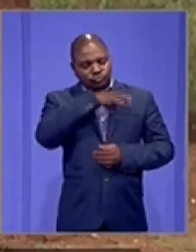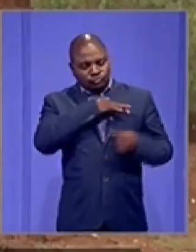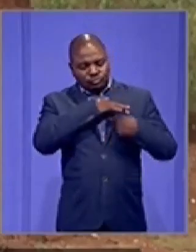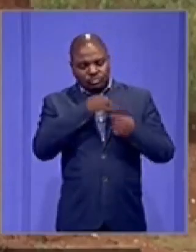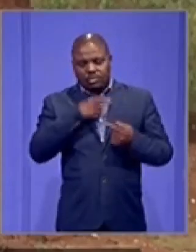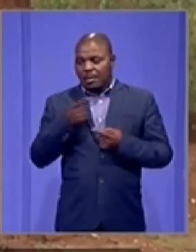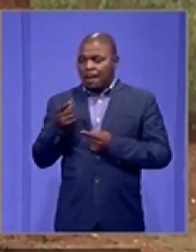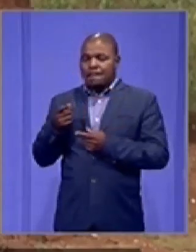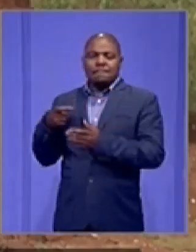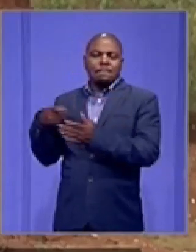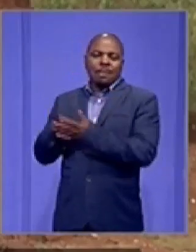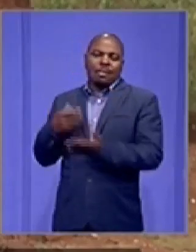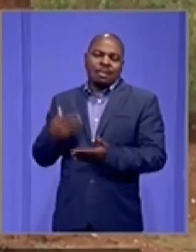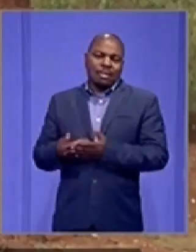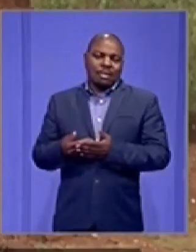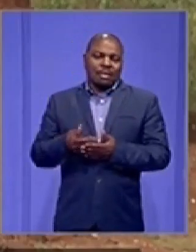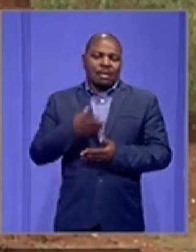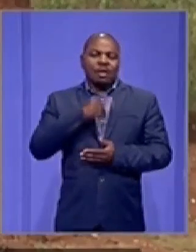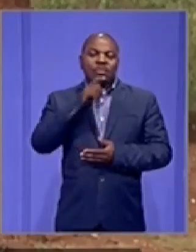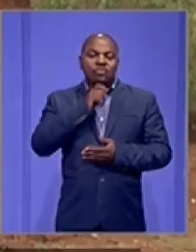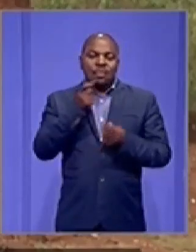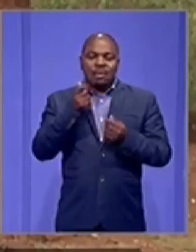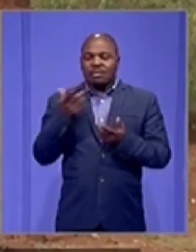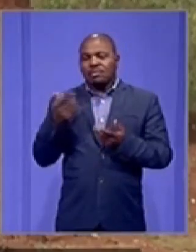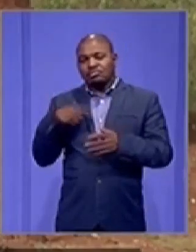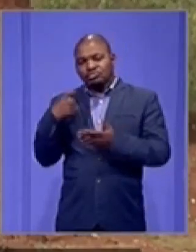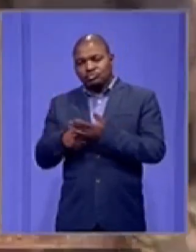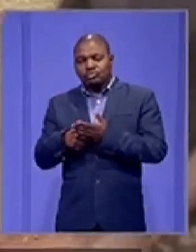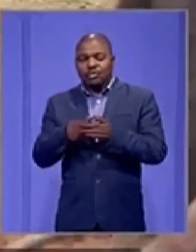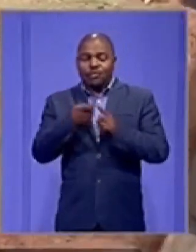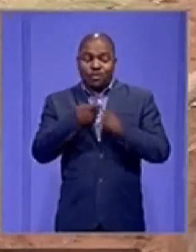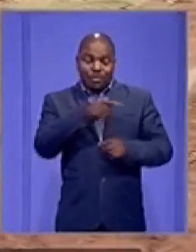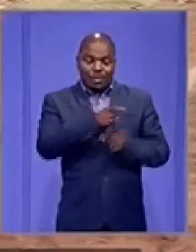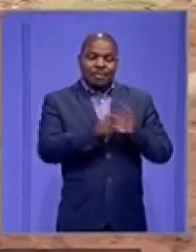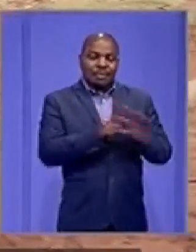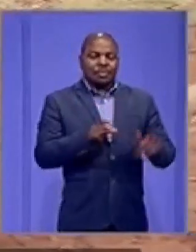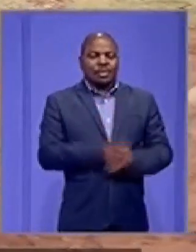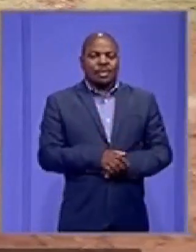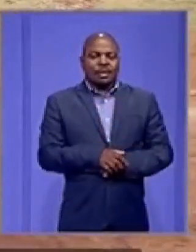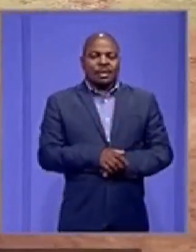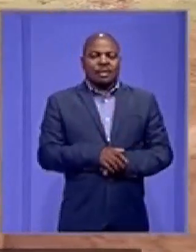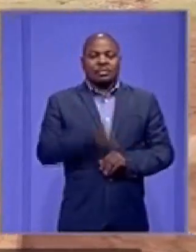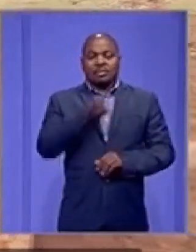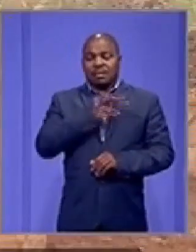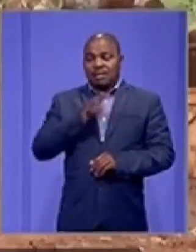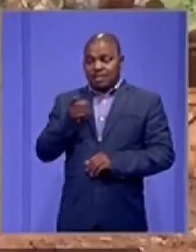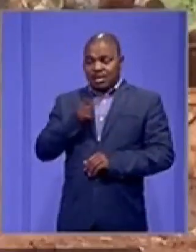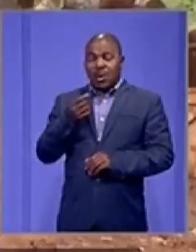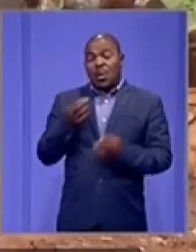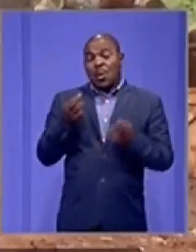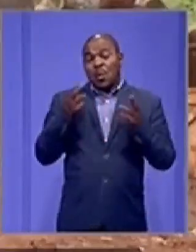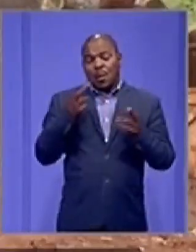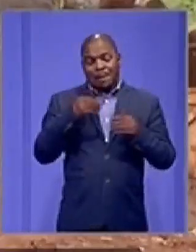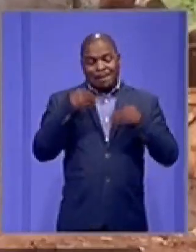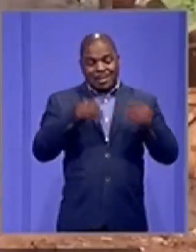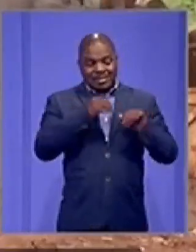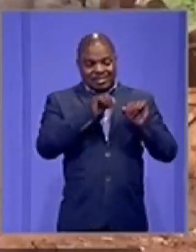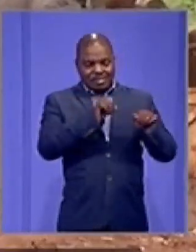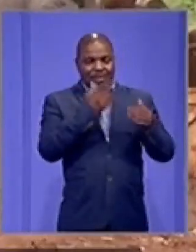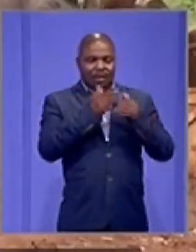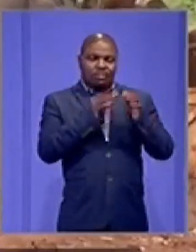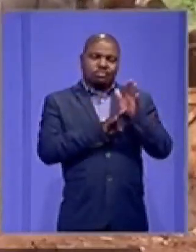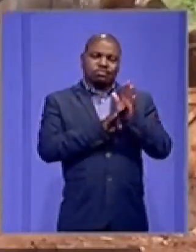buy using the money from molding these bricks. Bašomi ba ditena ba re ba kganyola le kgwebo ye ya bona e ka gola